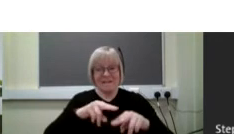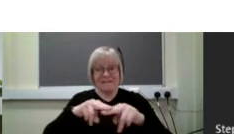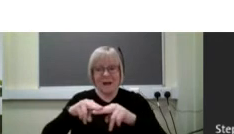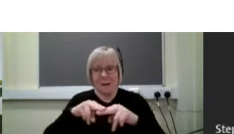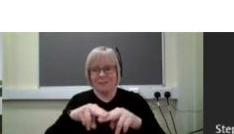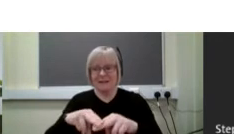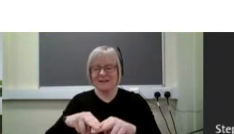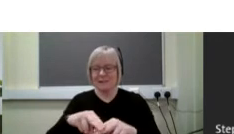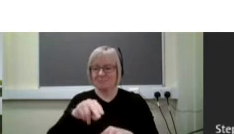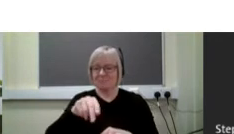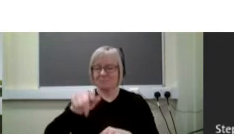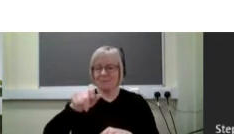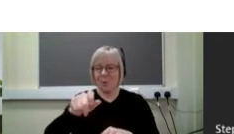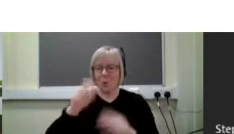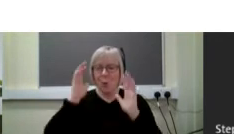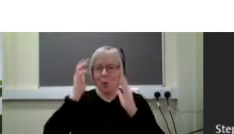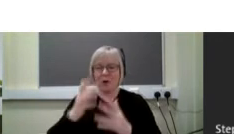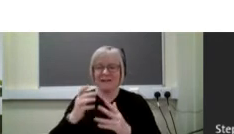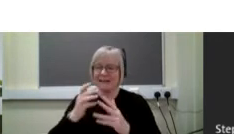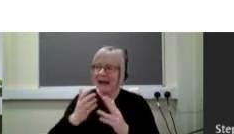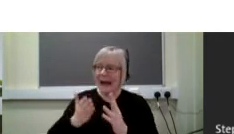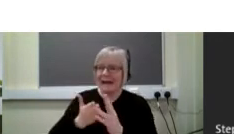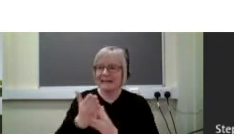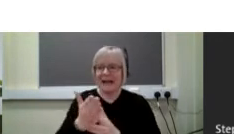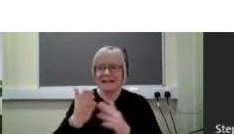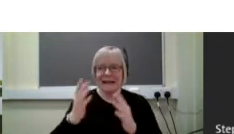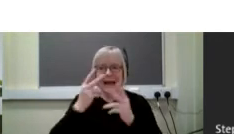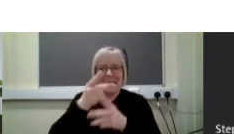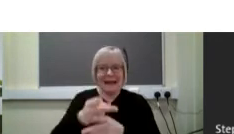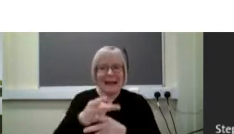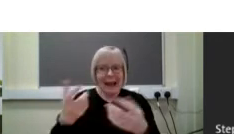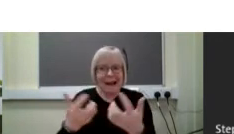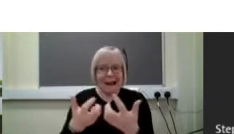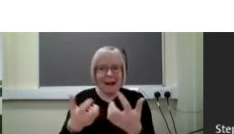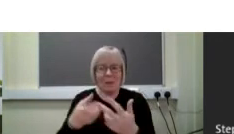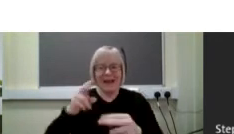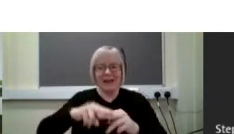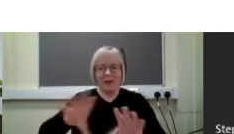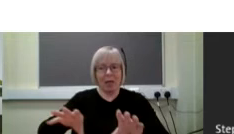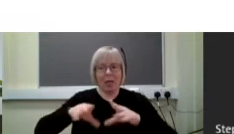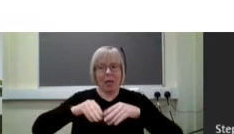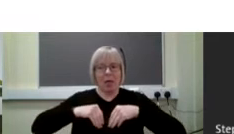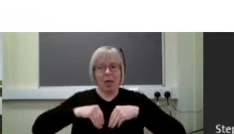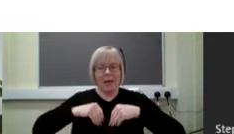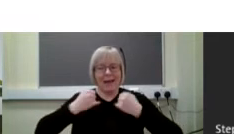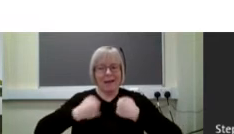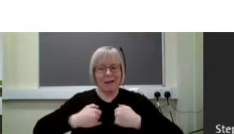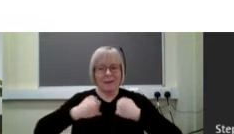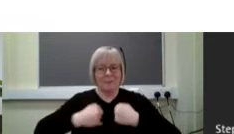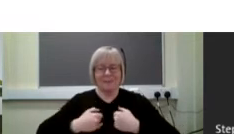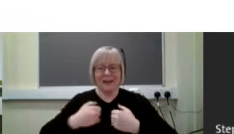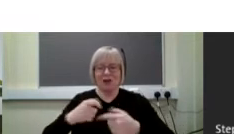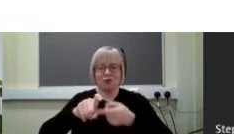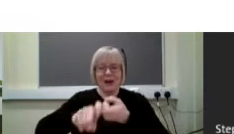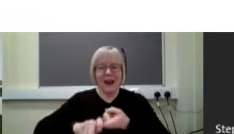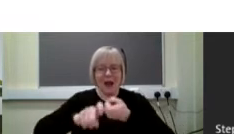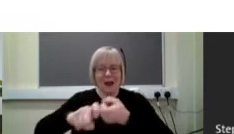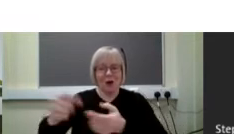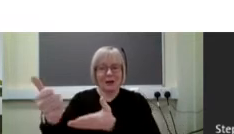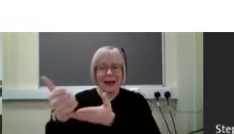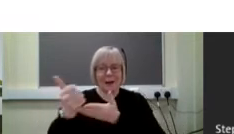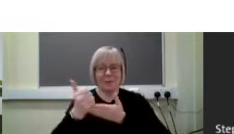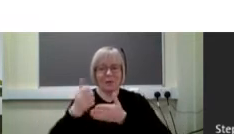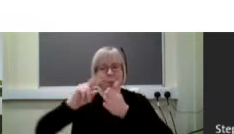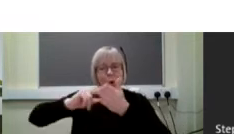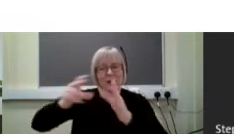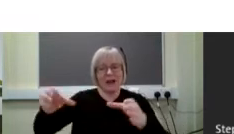able to access care if they became seriously ill, and often relied on help from organizations of people with disabilities.